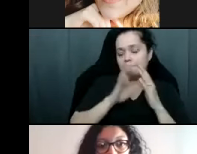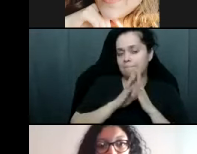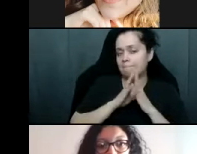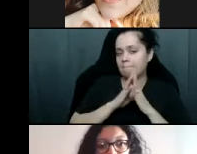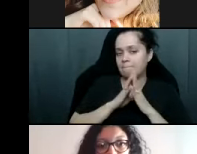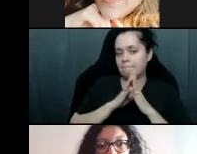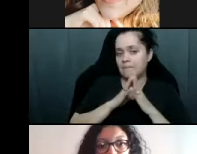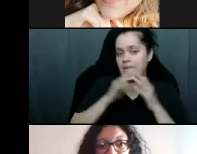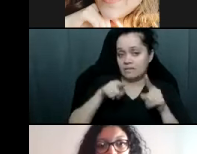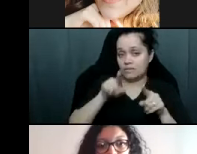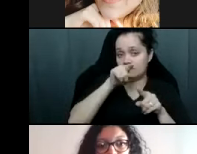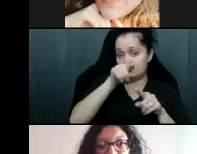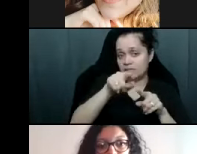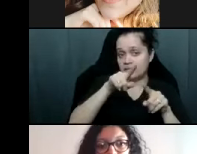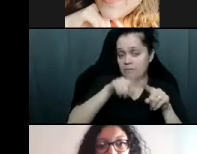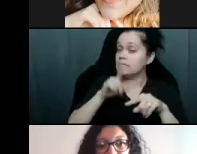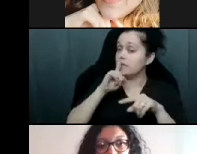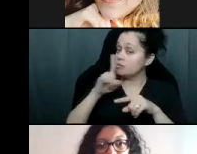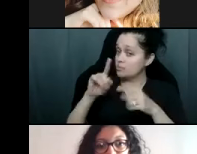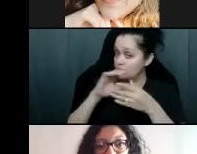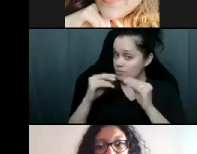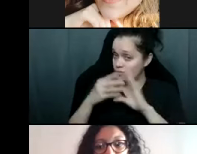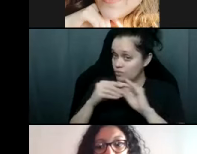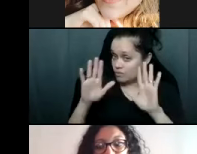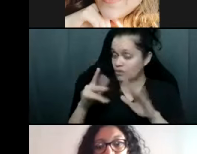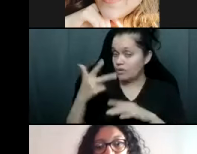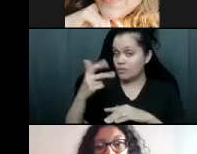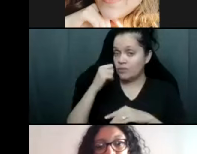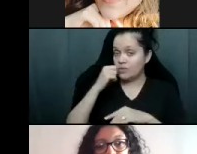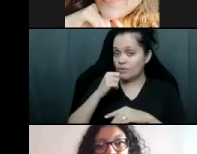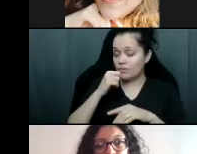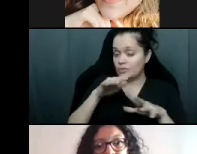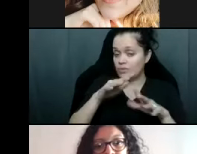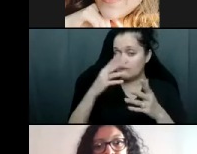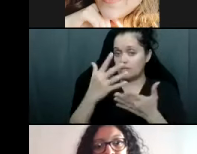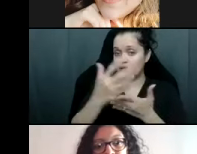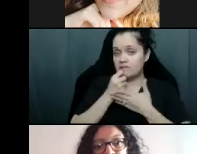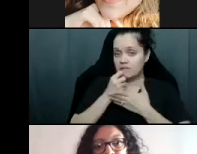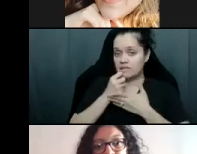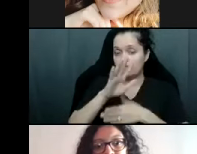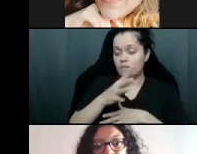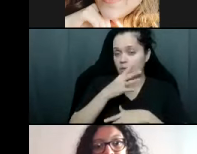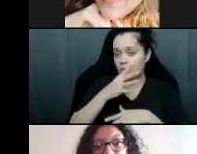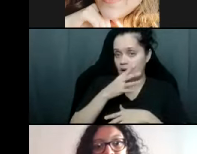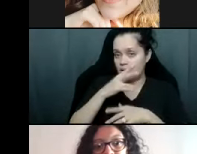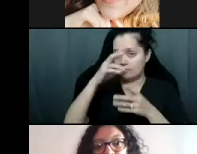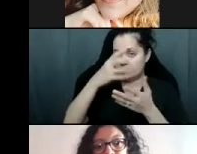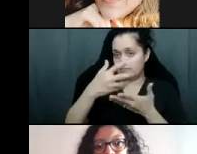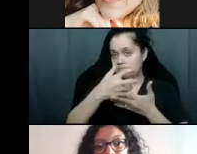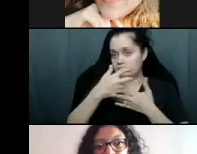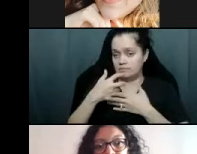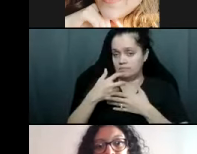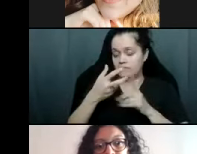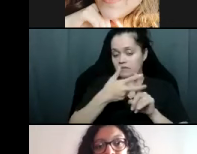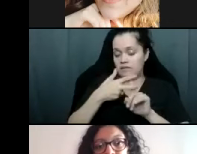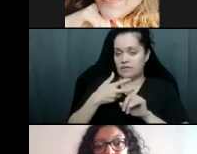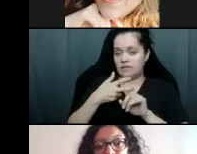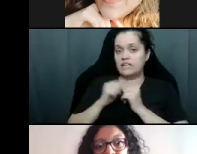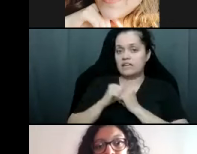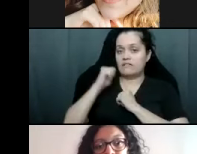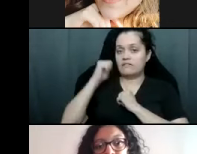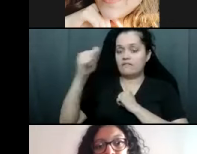in this, based on a true story, 3 girls were taken from their Aboriginal mothers, taken far away to